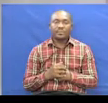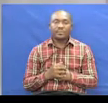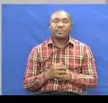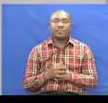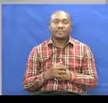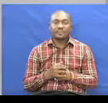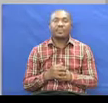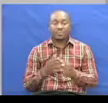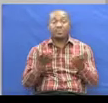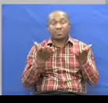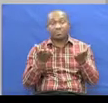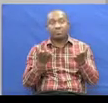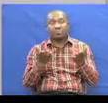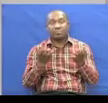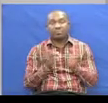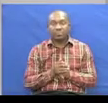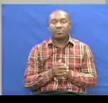Copy it. I'm copying